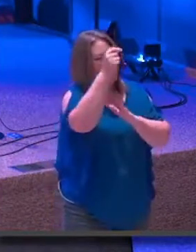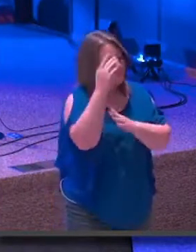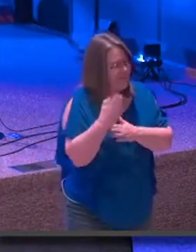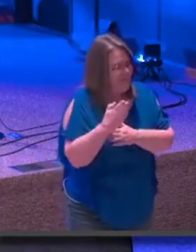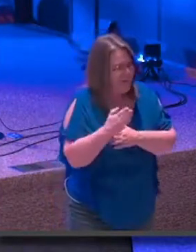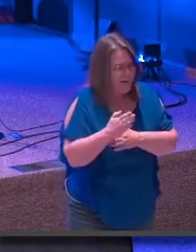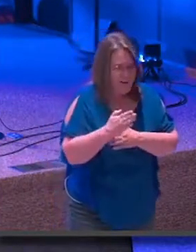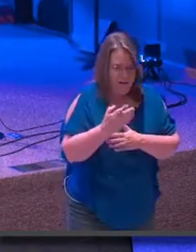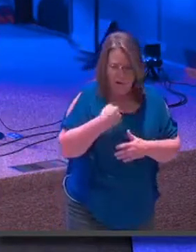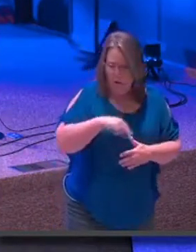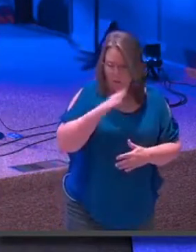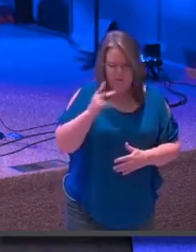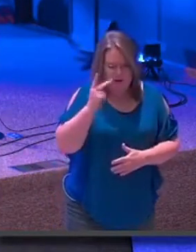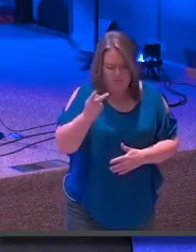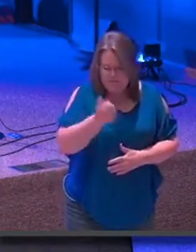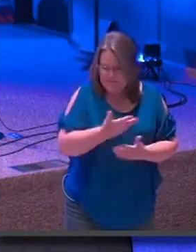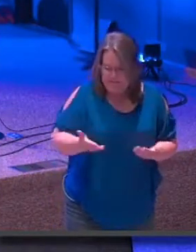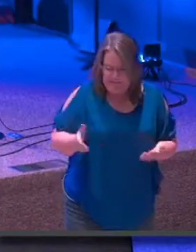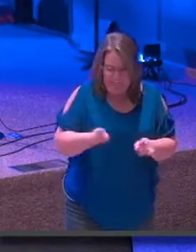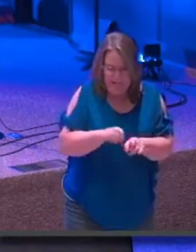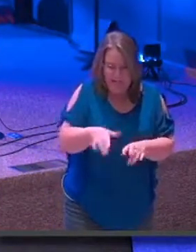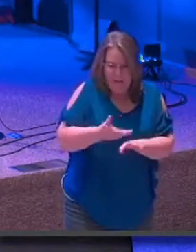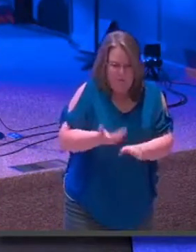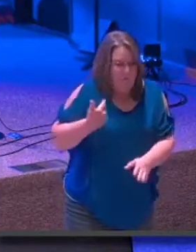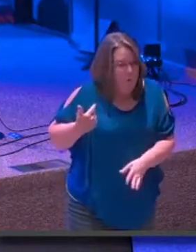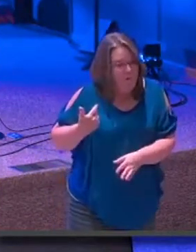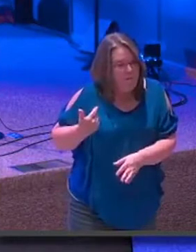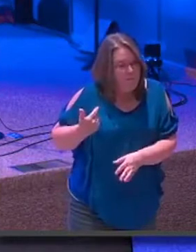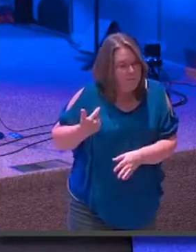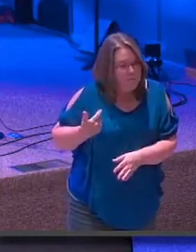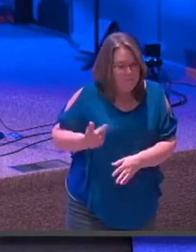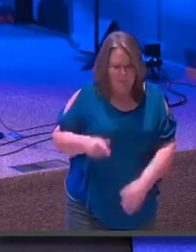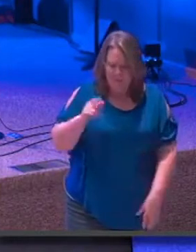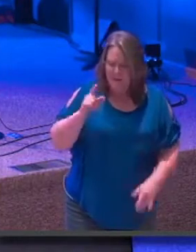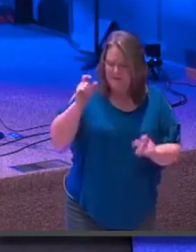never seen anything like this before. This is amazing."